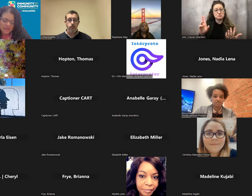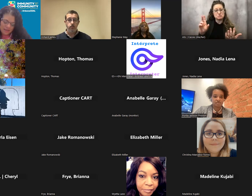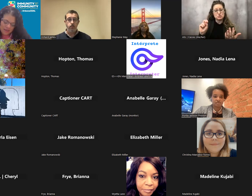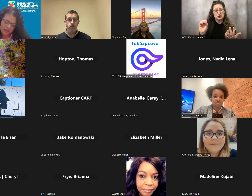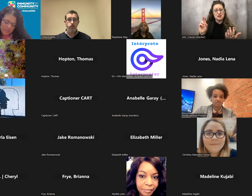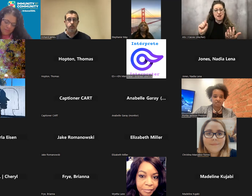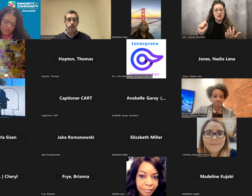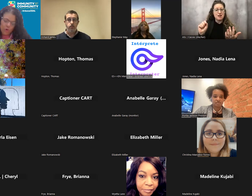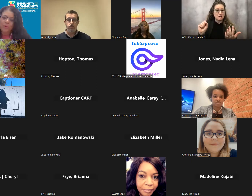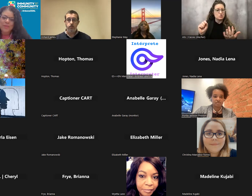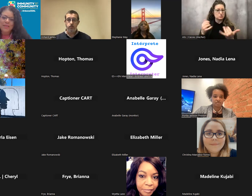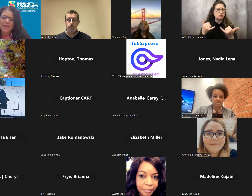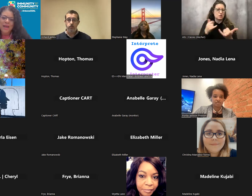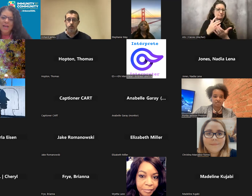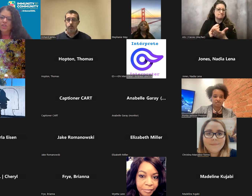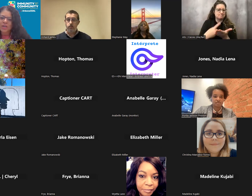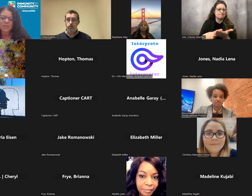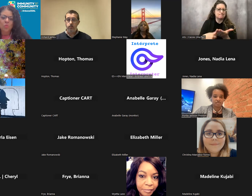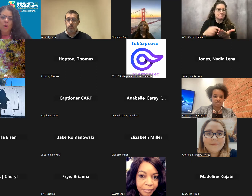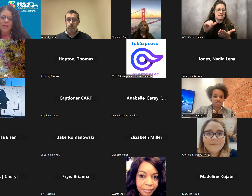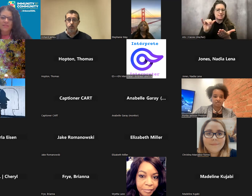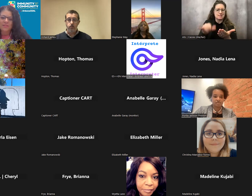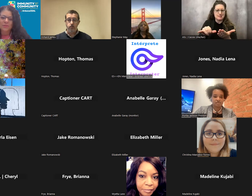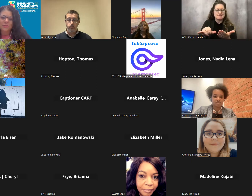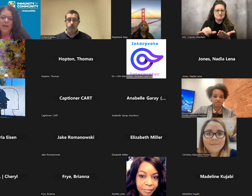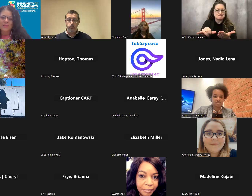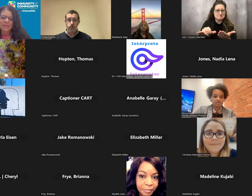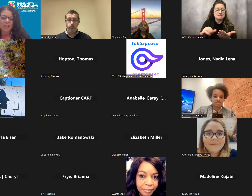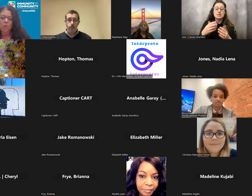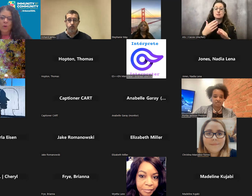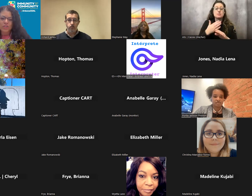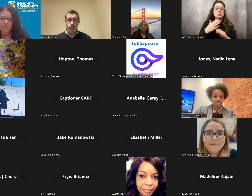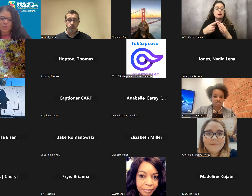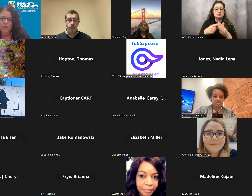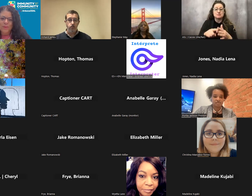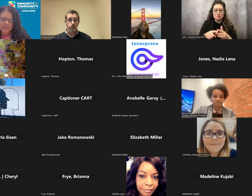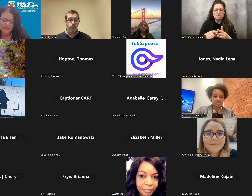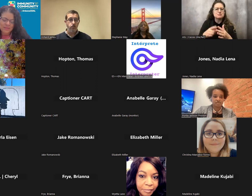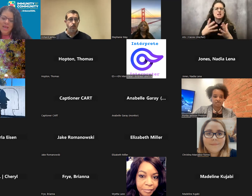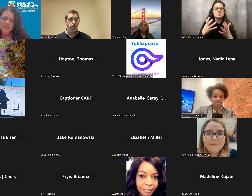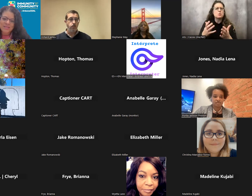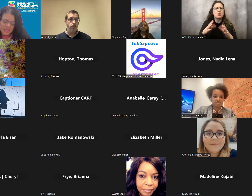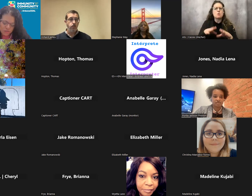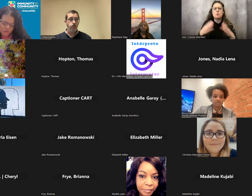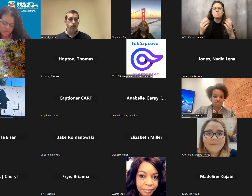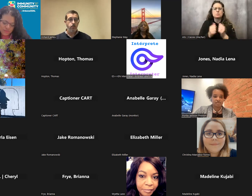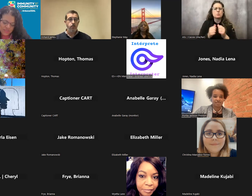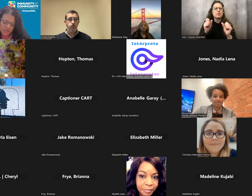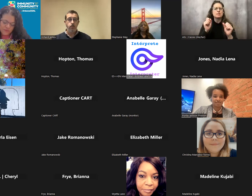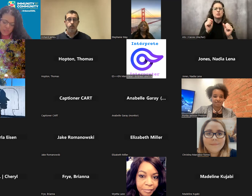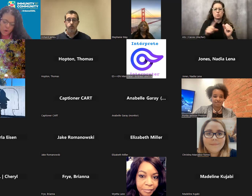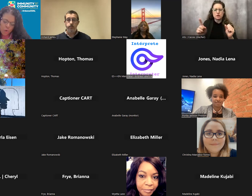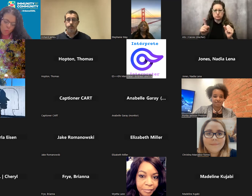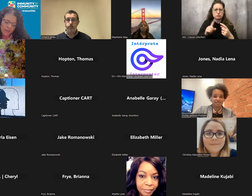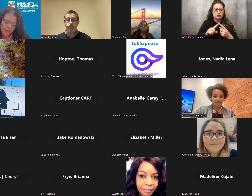And before we begin, I just want to ask a question to our panelists as they introduce